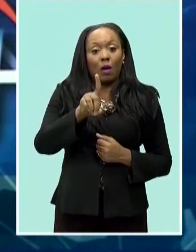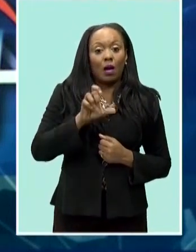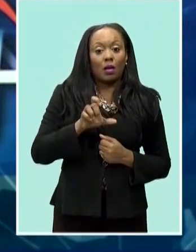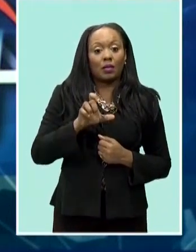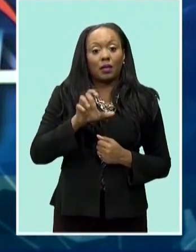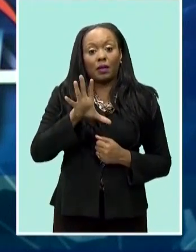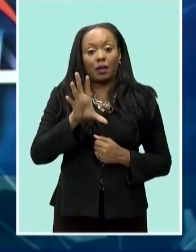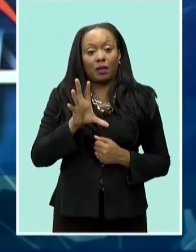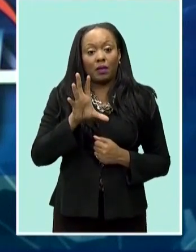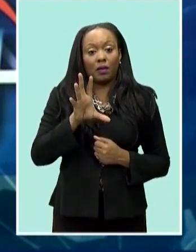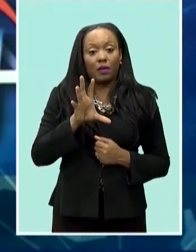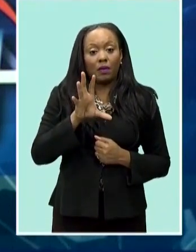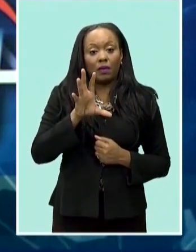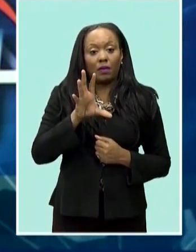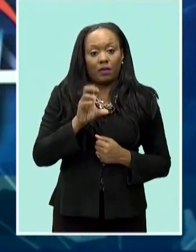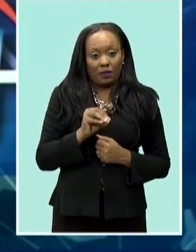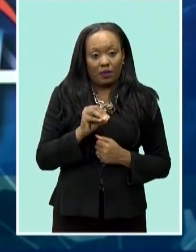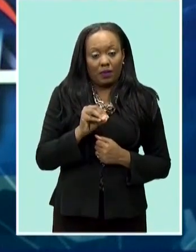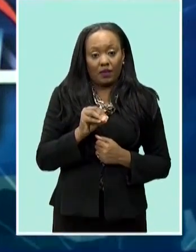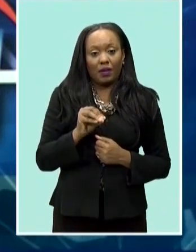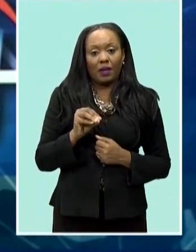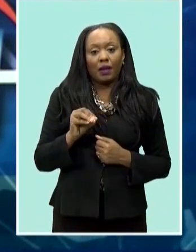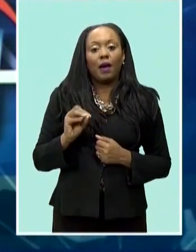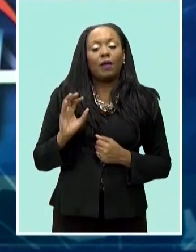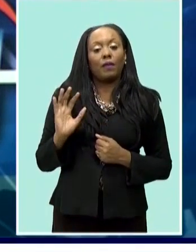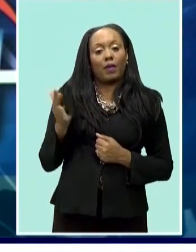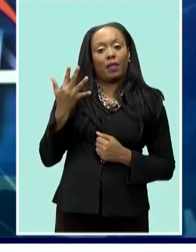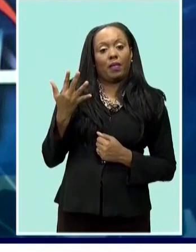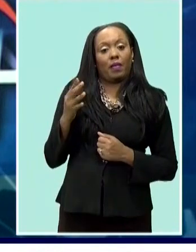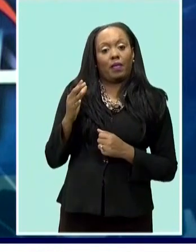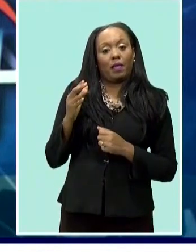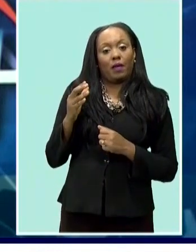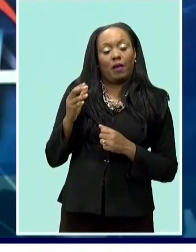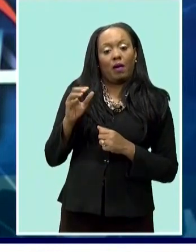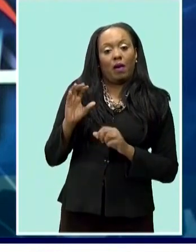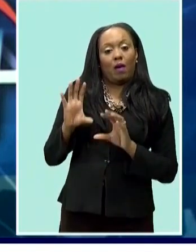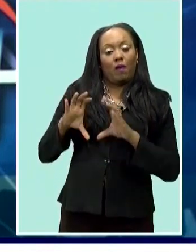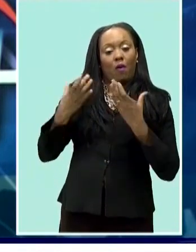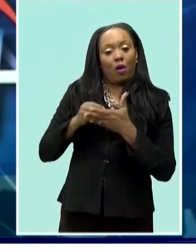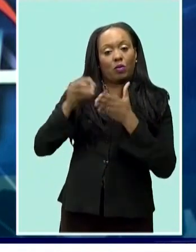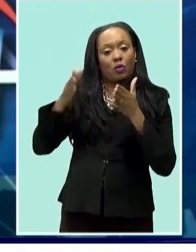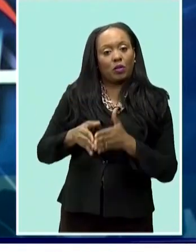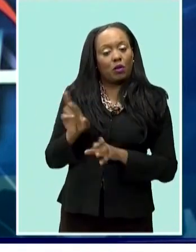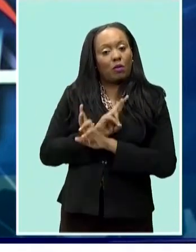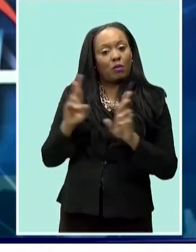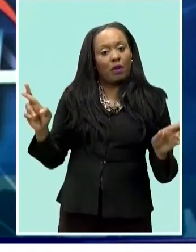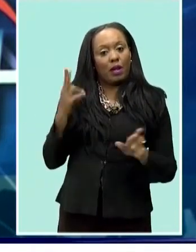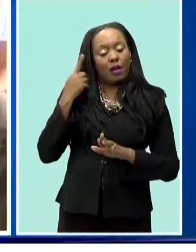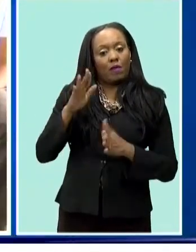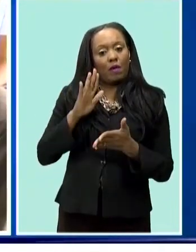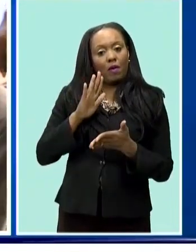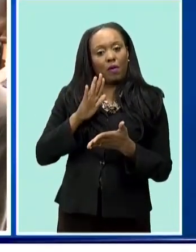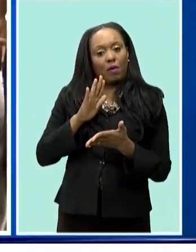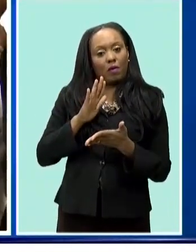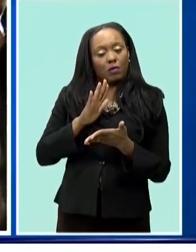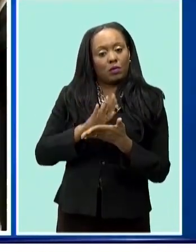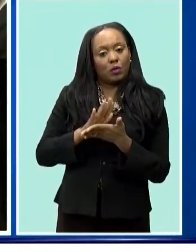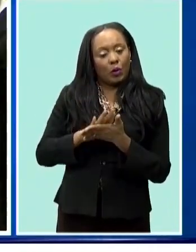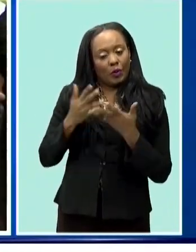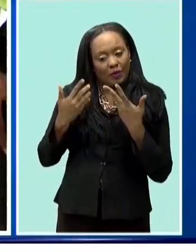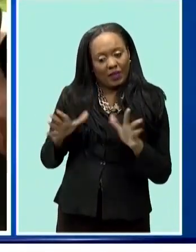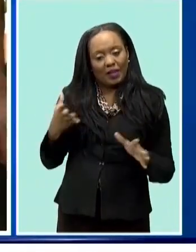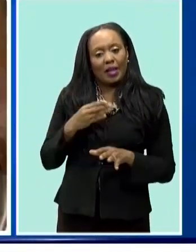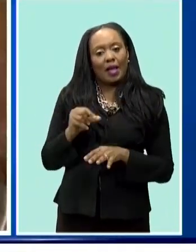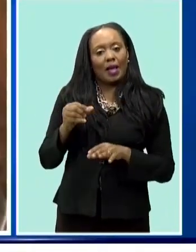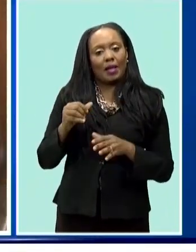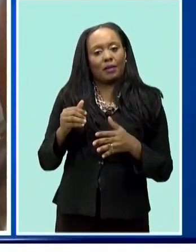155th form students are now better equipped for the world of work and post-secondary school life. They have successfully completed the 6-month